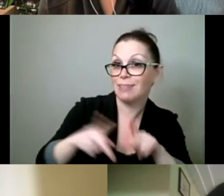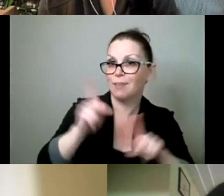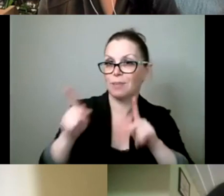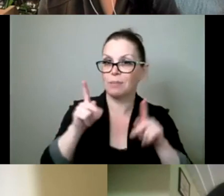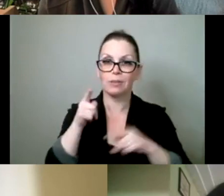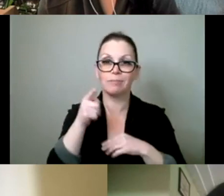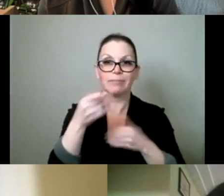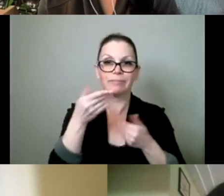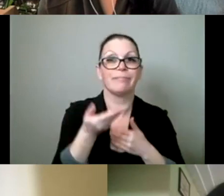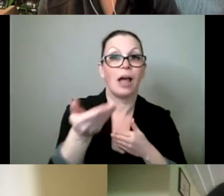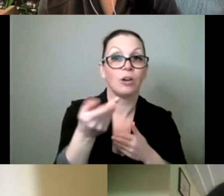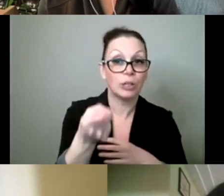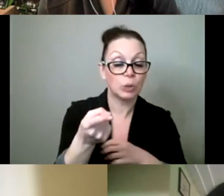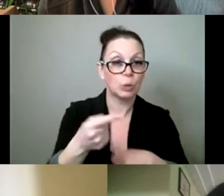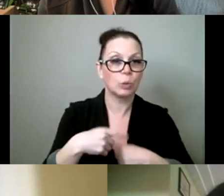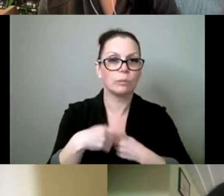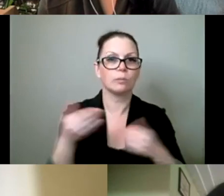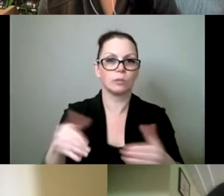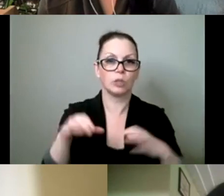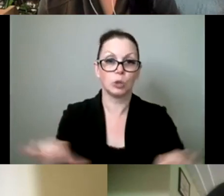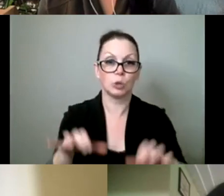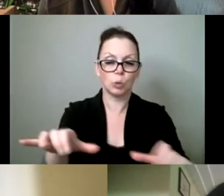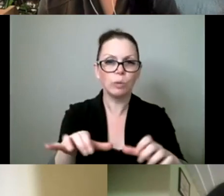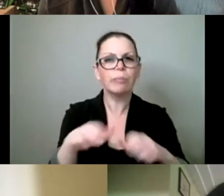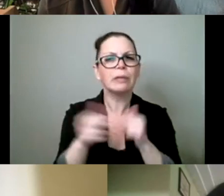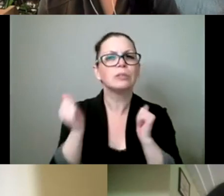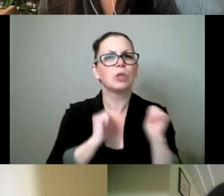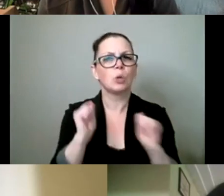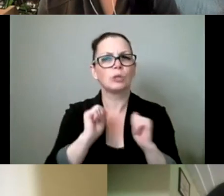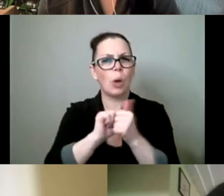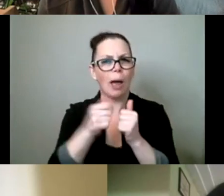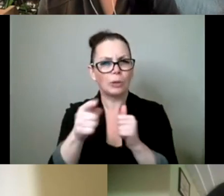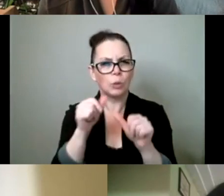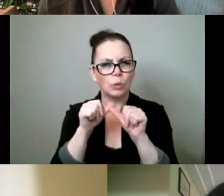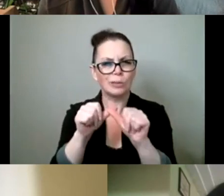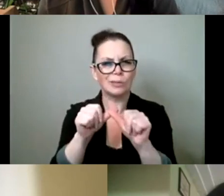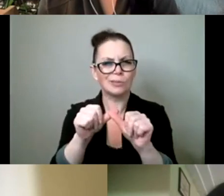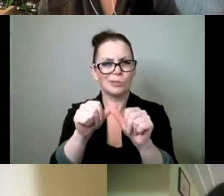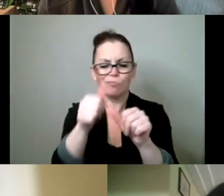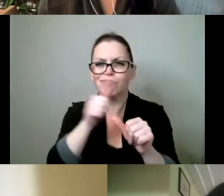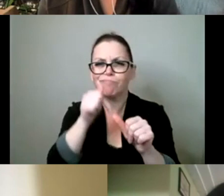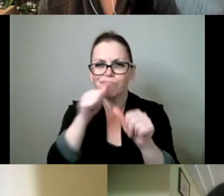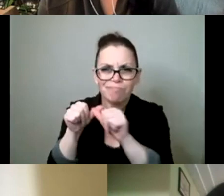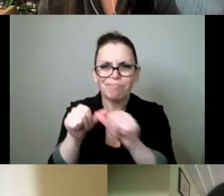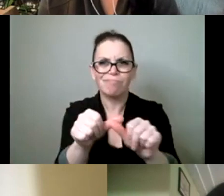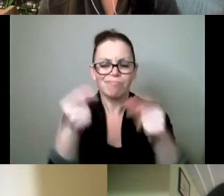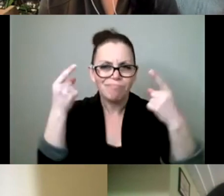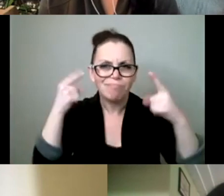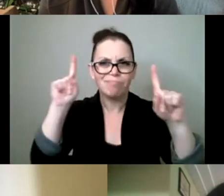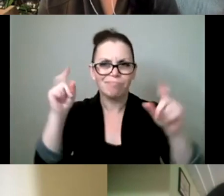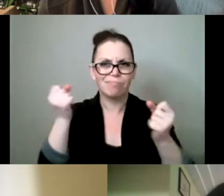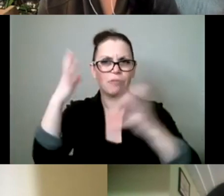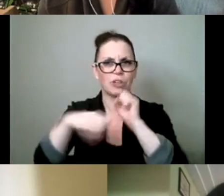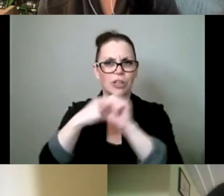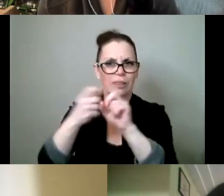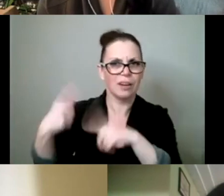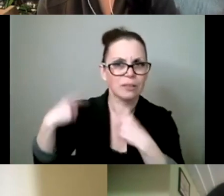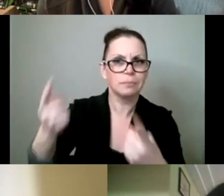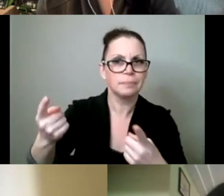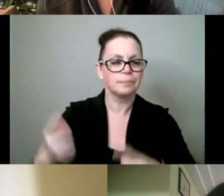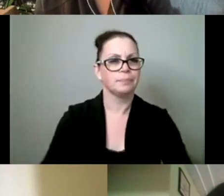you to do the big shows. How did you continue to push through over the years?